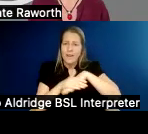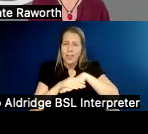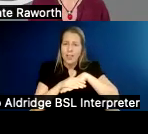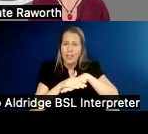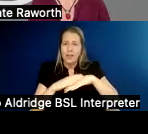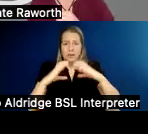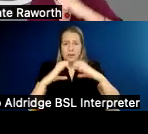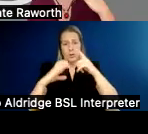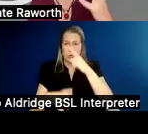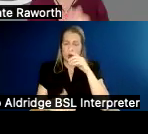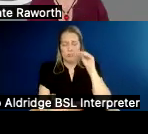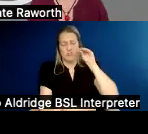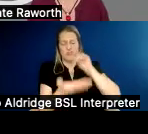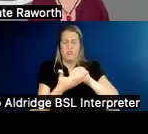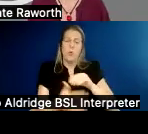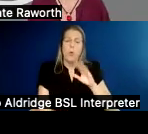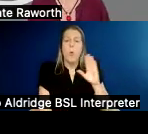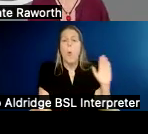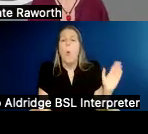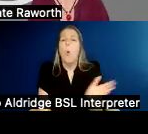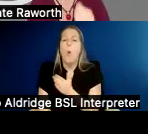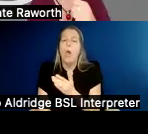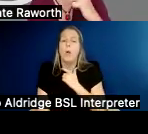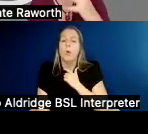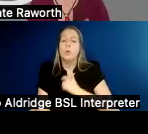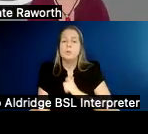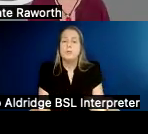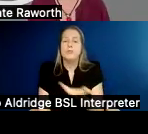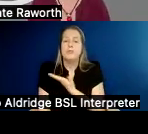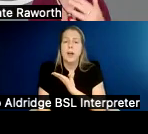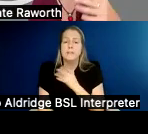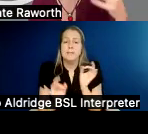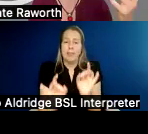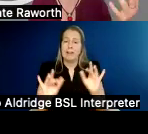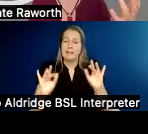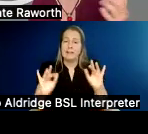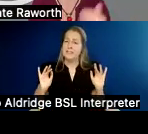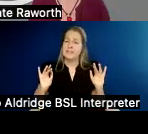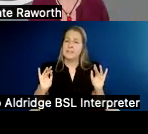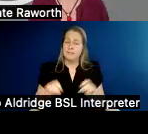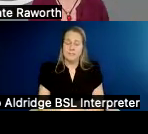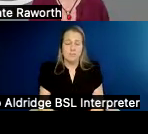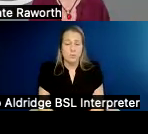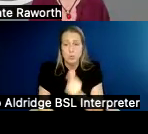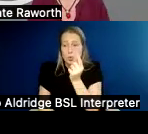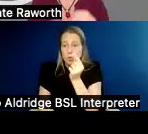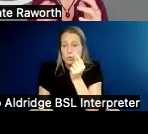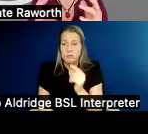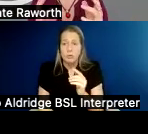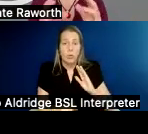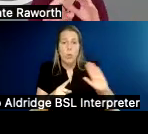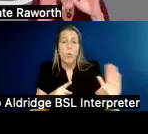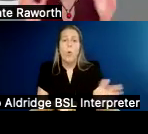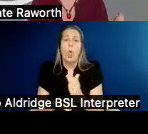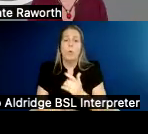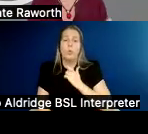rights. You could make a long list of them. You could write human capabilities following the work of Amartya Sen. But